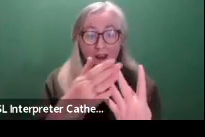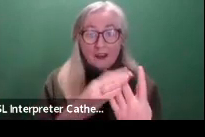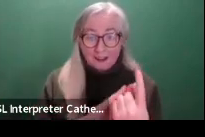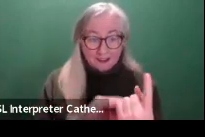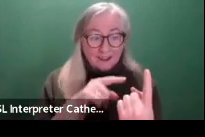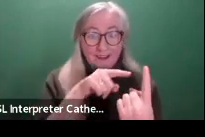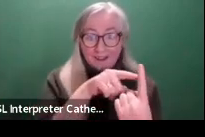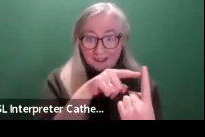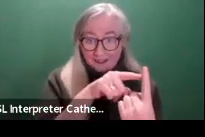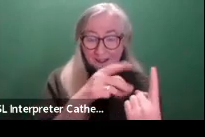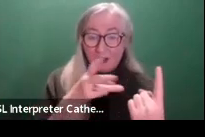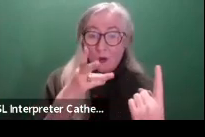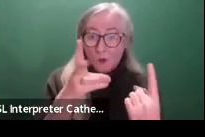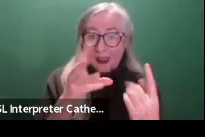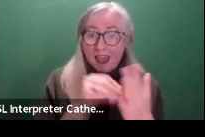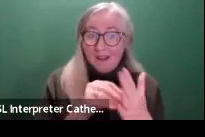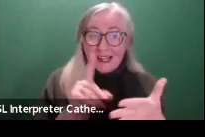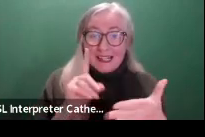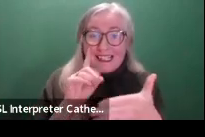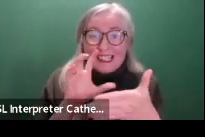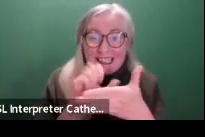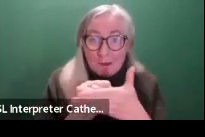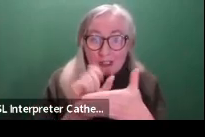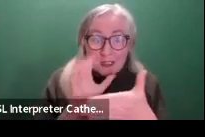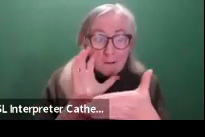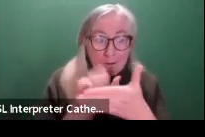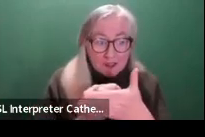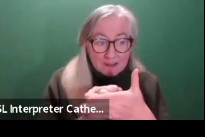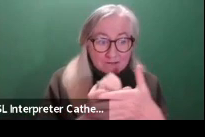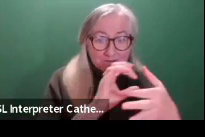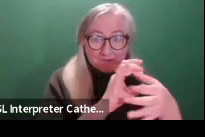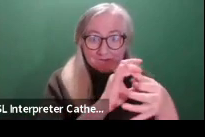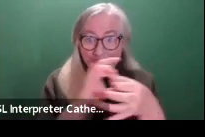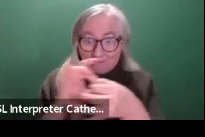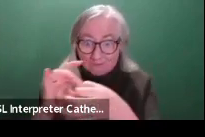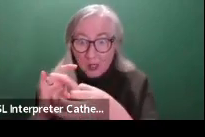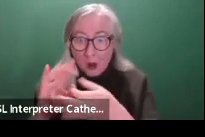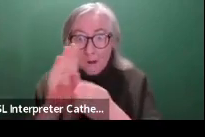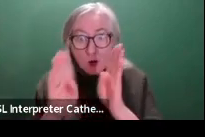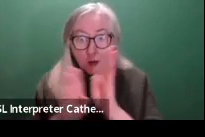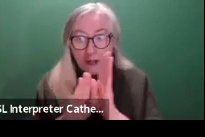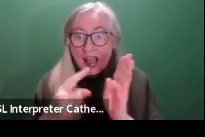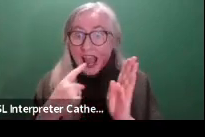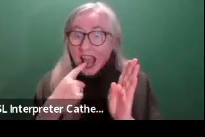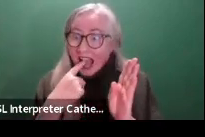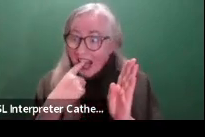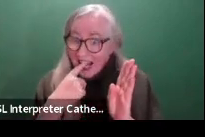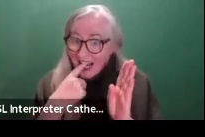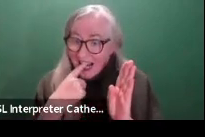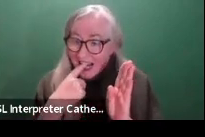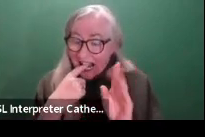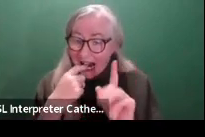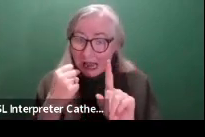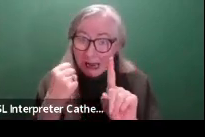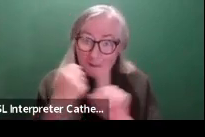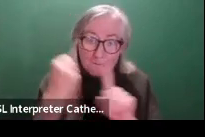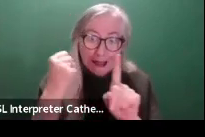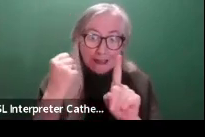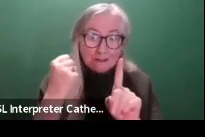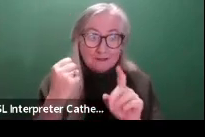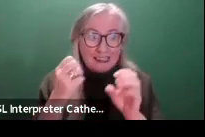will have symptoms that are debilitating enough that they'll really significantly impact all areas of their lives.